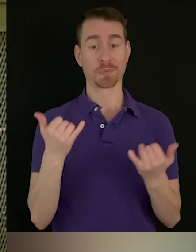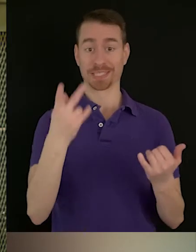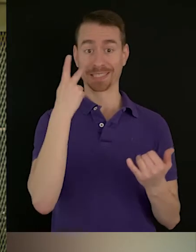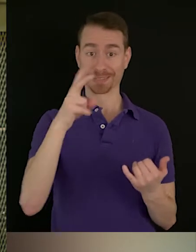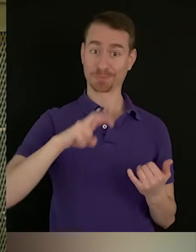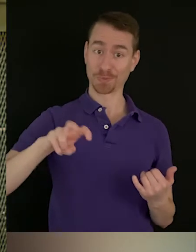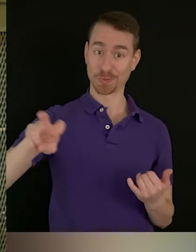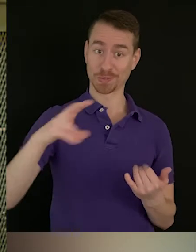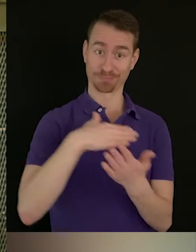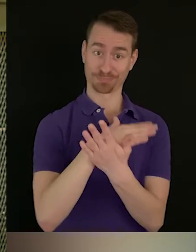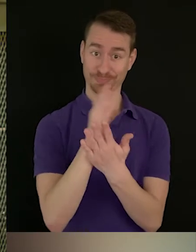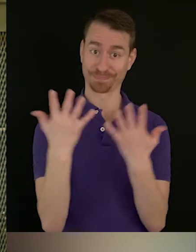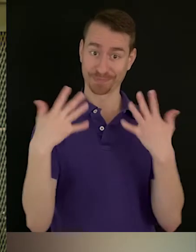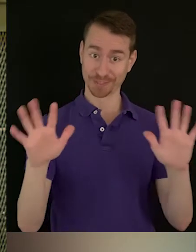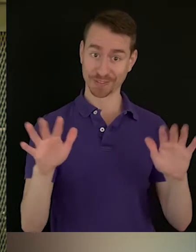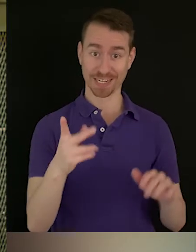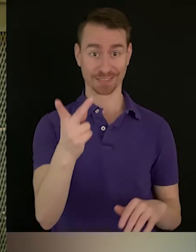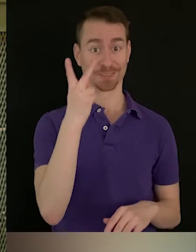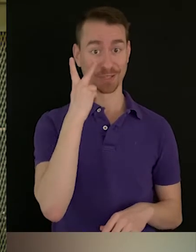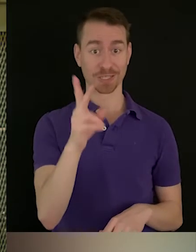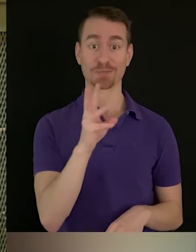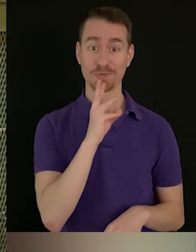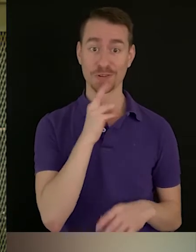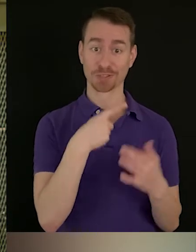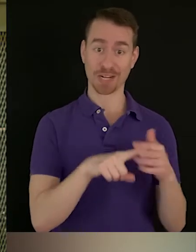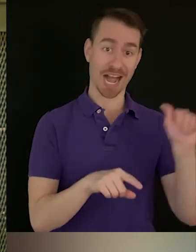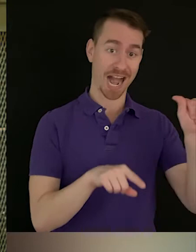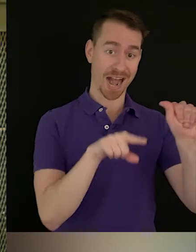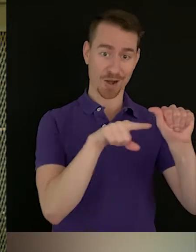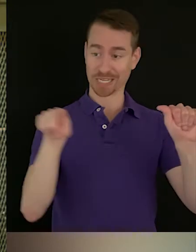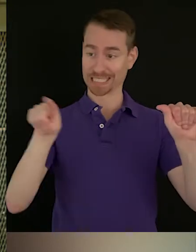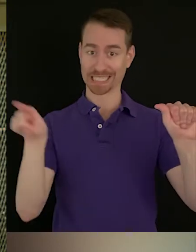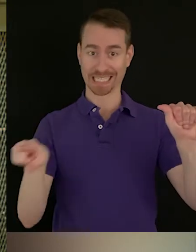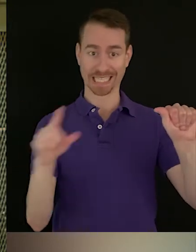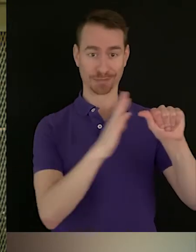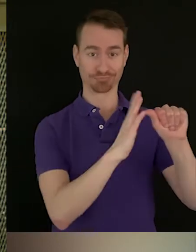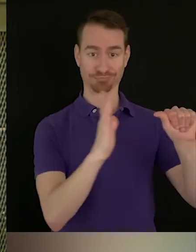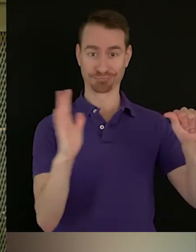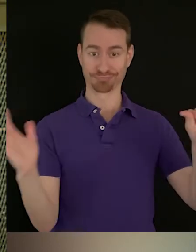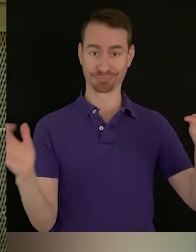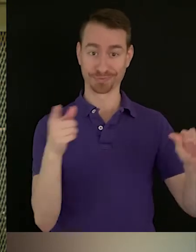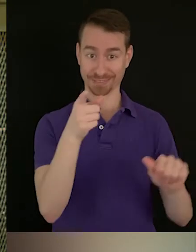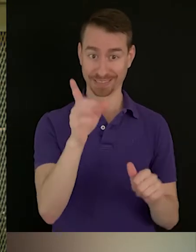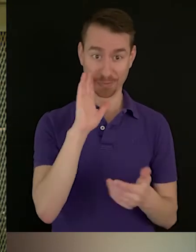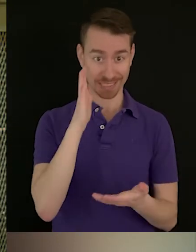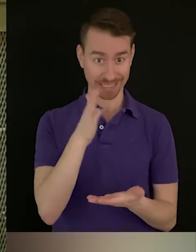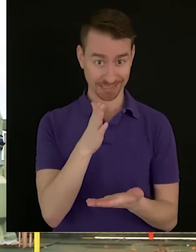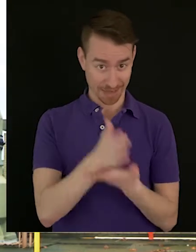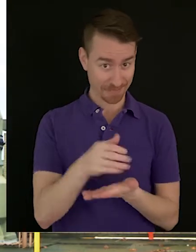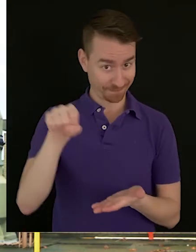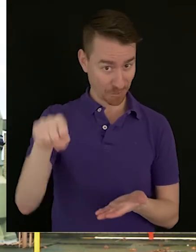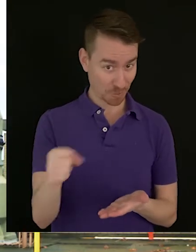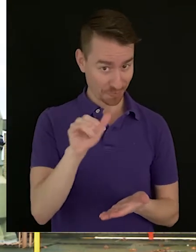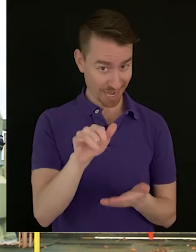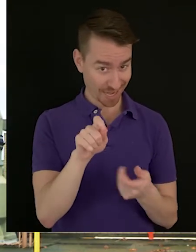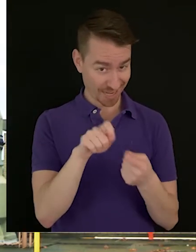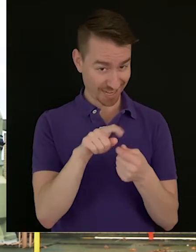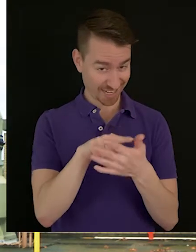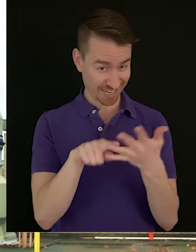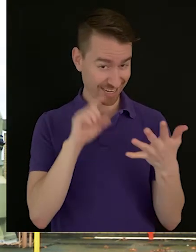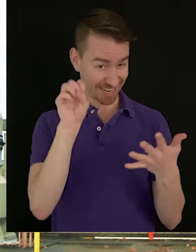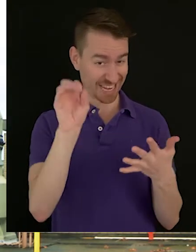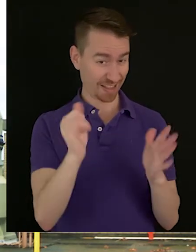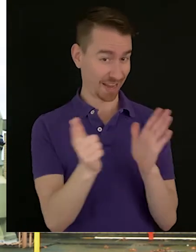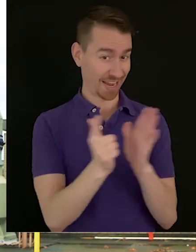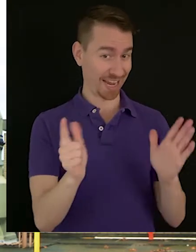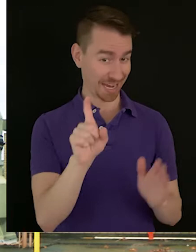in safety gear doing maintenance on a pump. She's using a socket wrench to open a metal plate. Speaking of people, managing